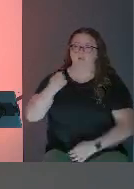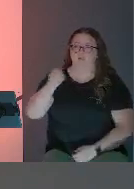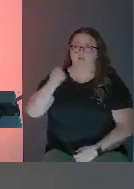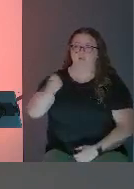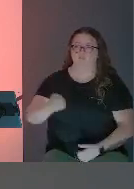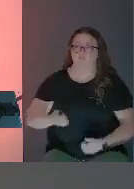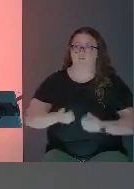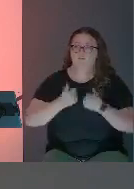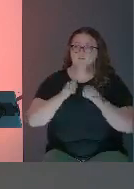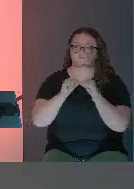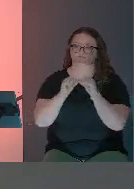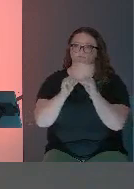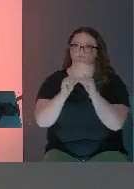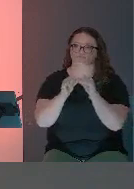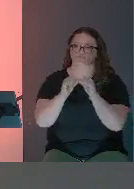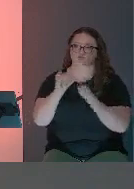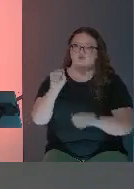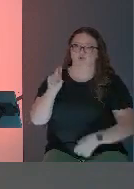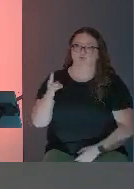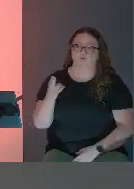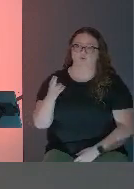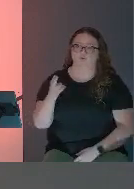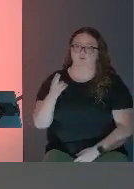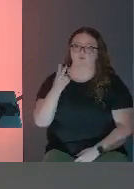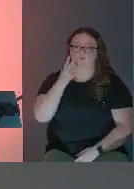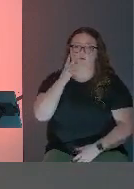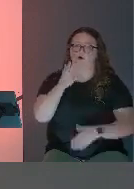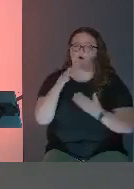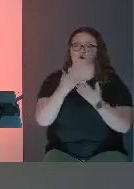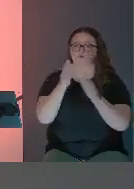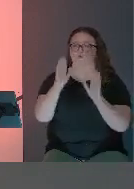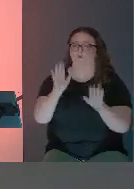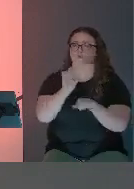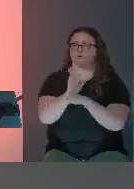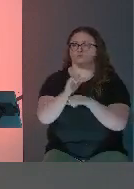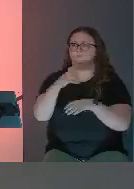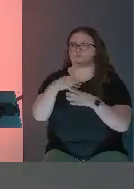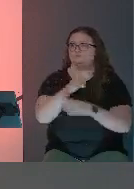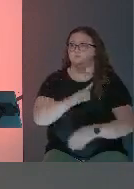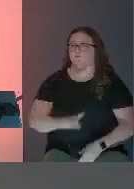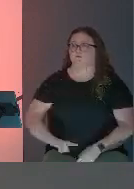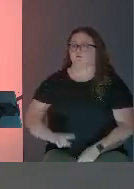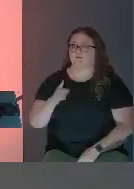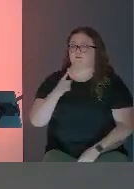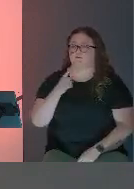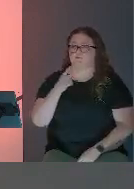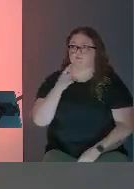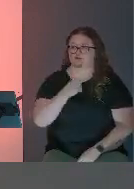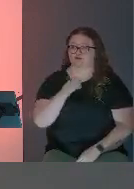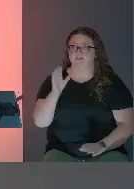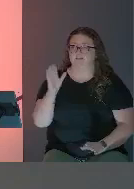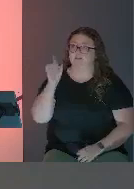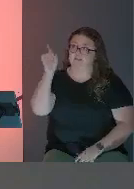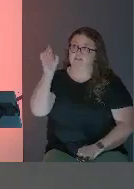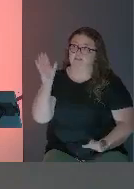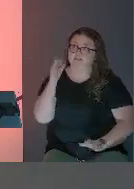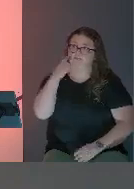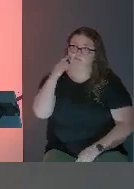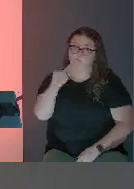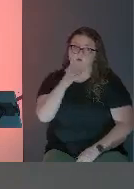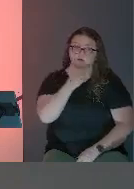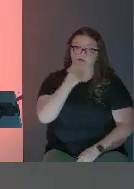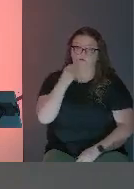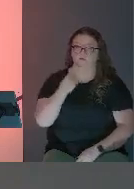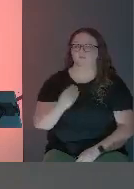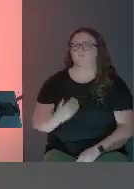Joshua, who had seen all the great works of the Lord that he did for Israel. See, as